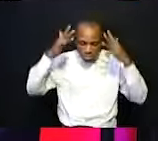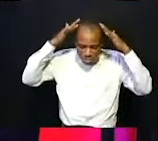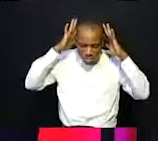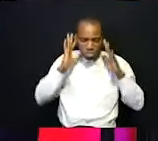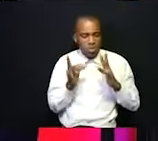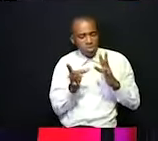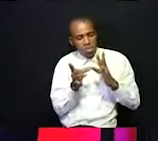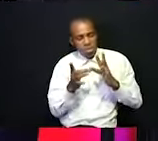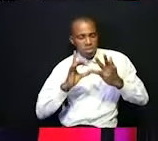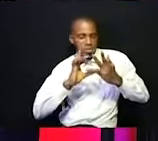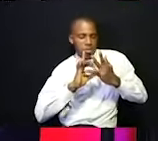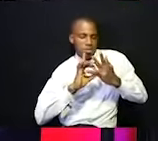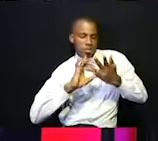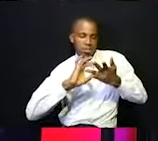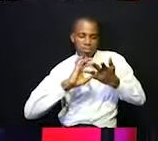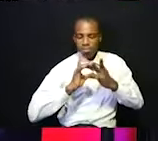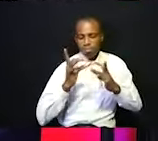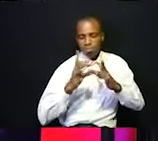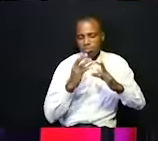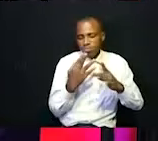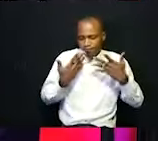fine clothes.